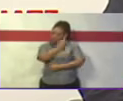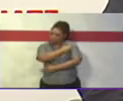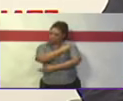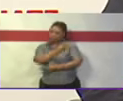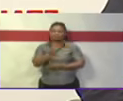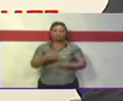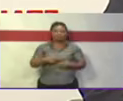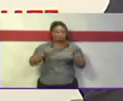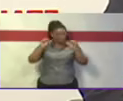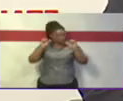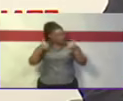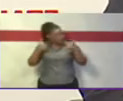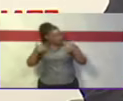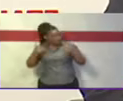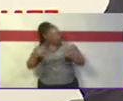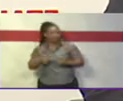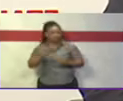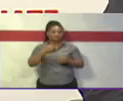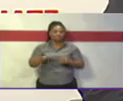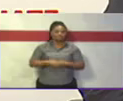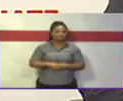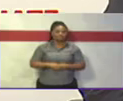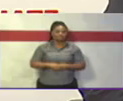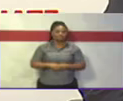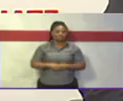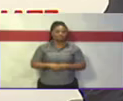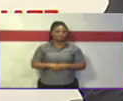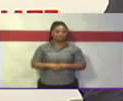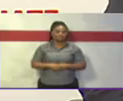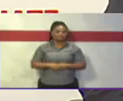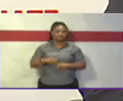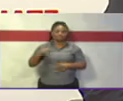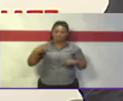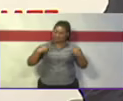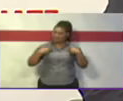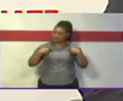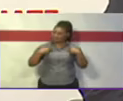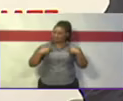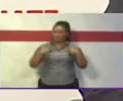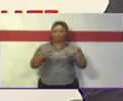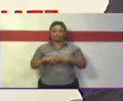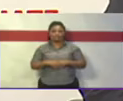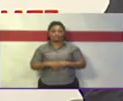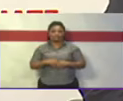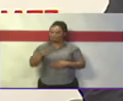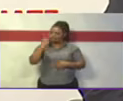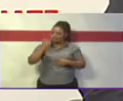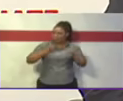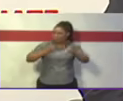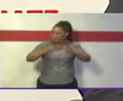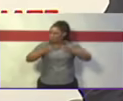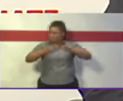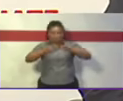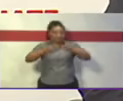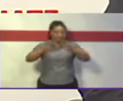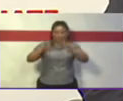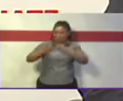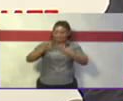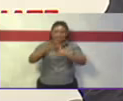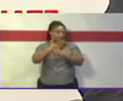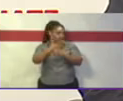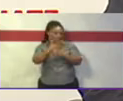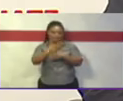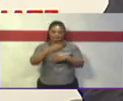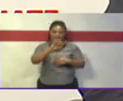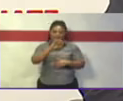of on the ground, because you would have then a live view of managers, different people on the ground having the vaccine taken, and